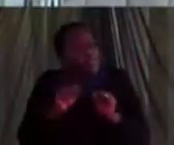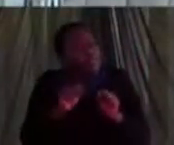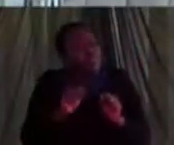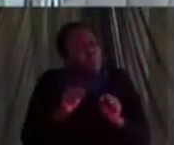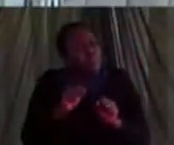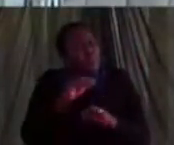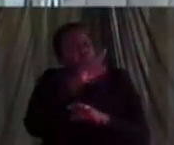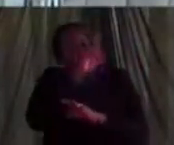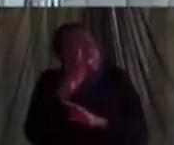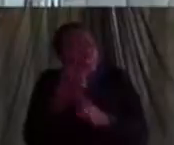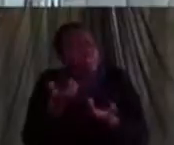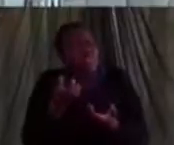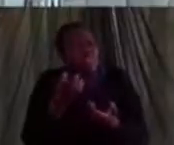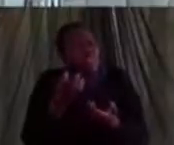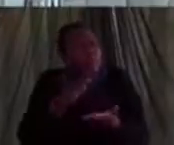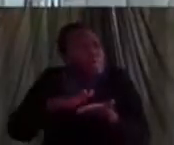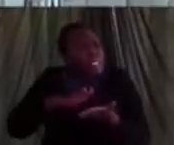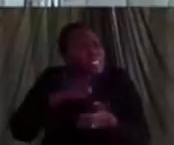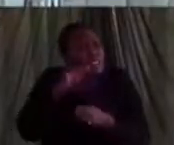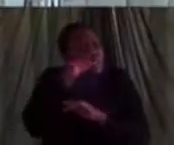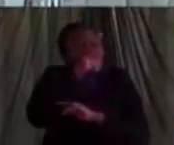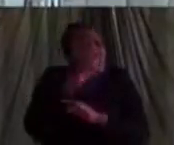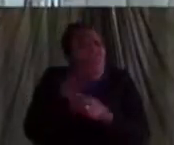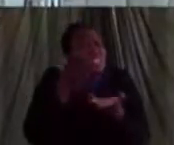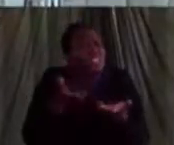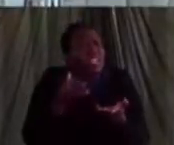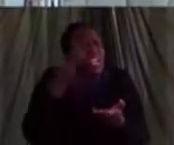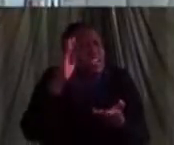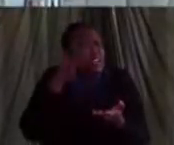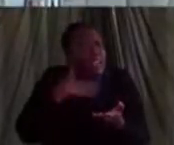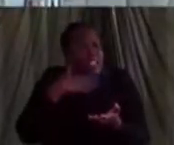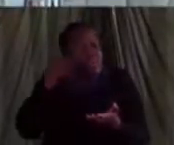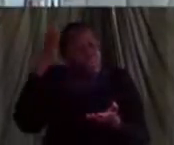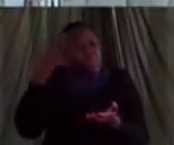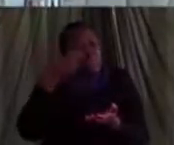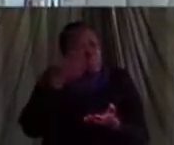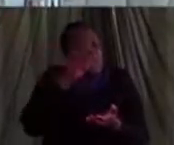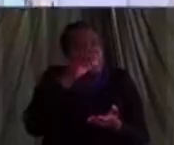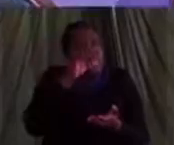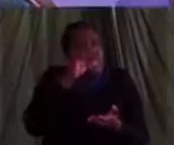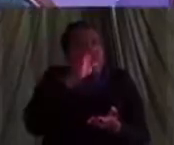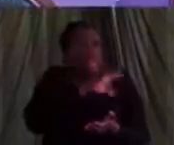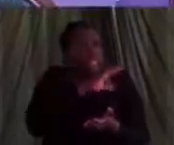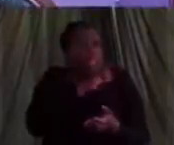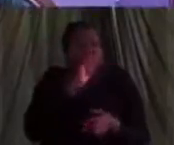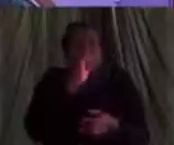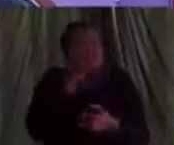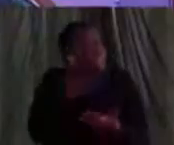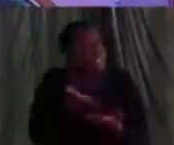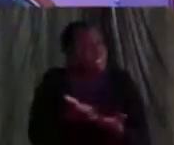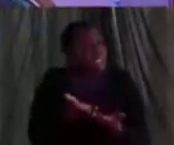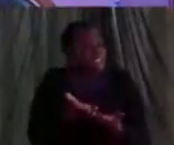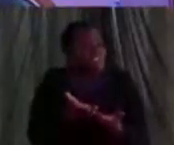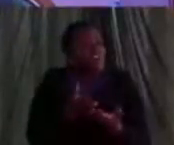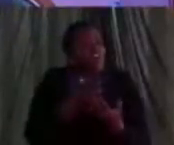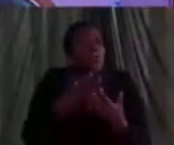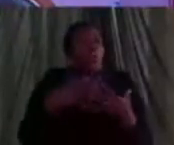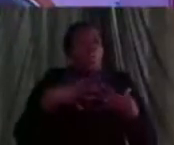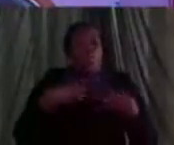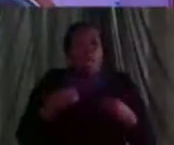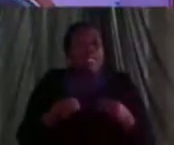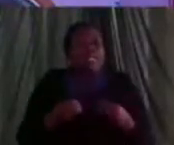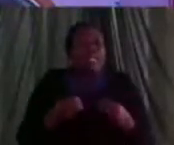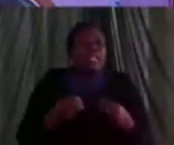would you question that if we do not know what your income is? You know, well, declaration,